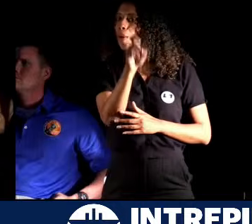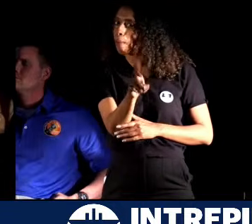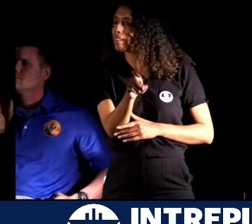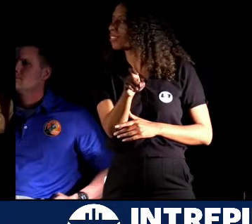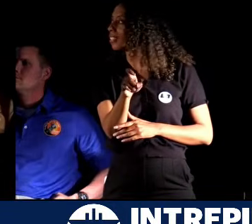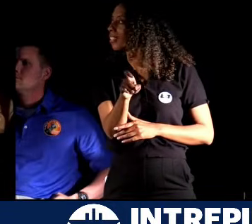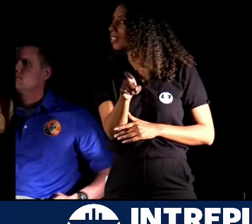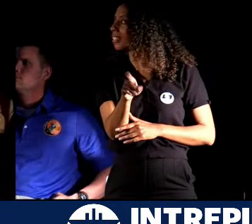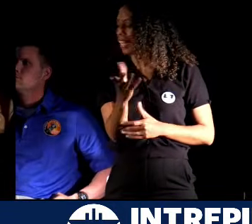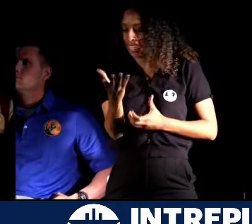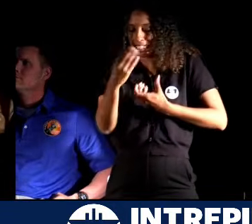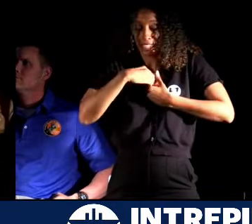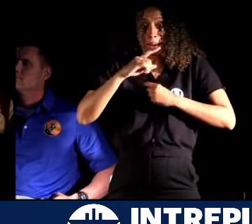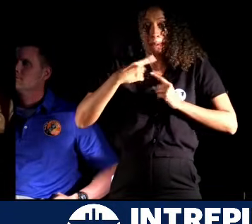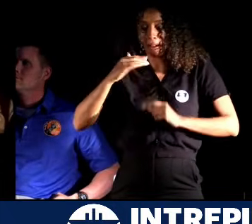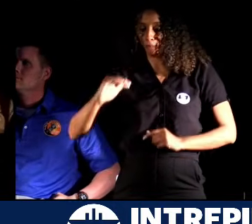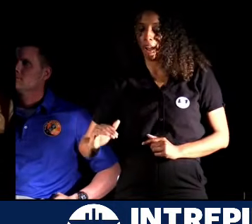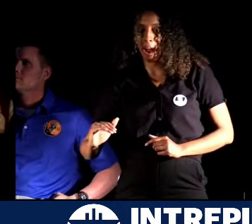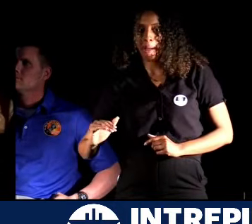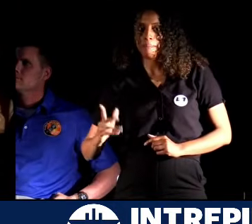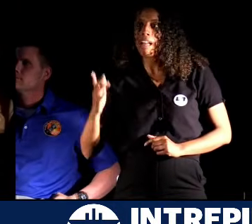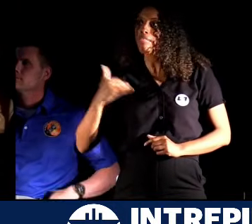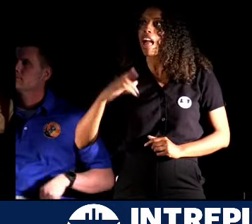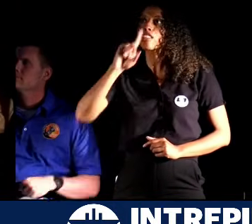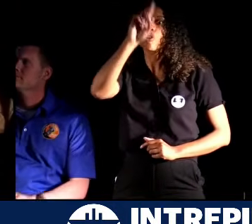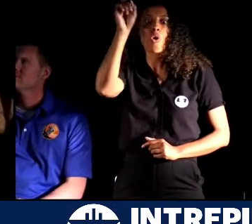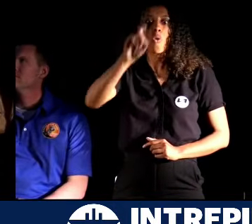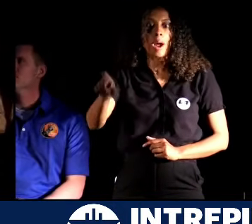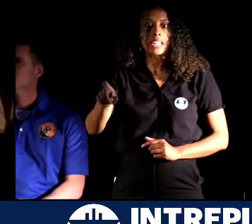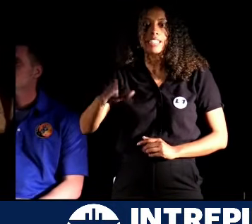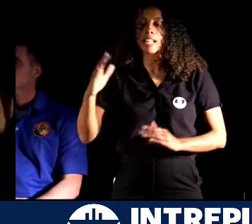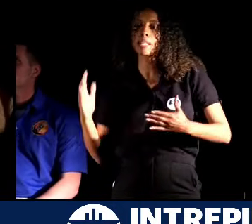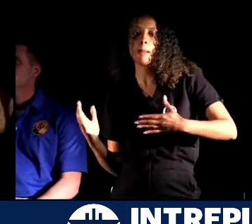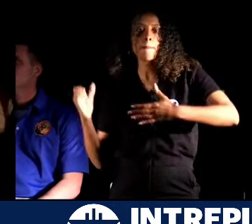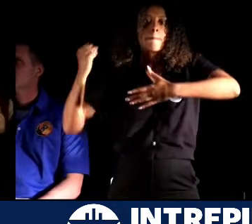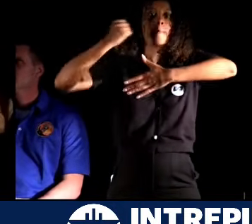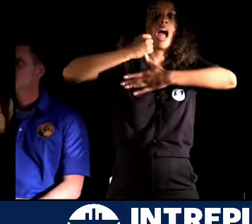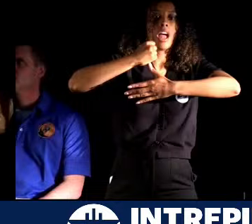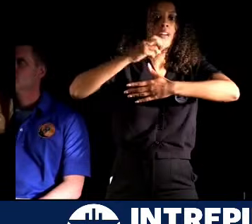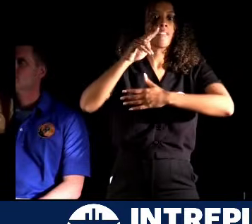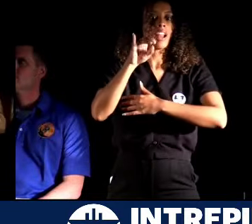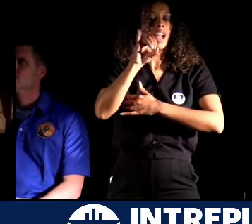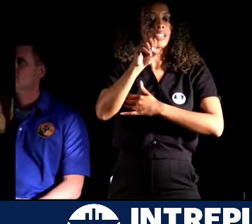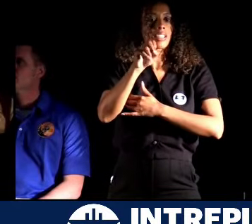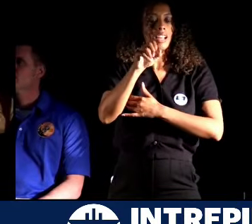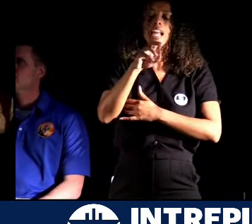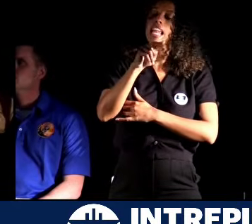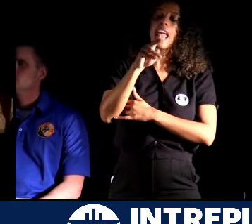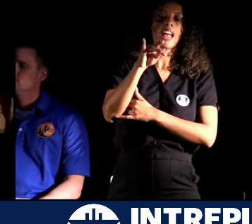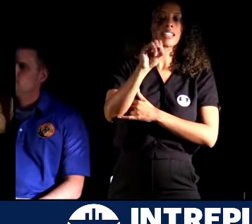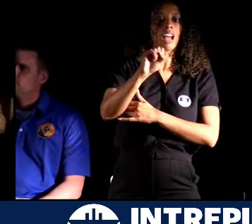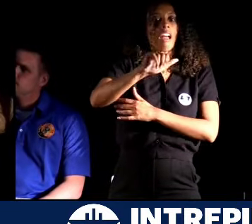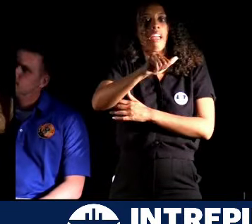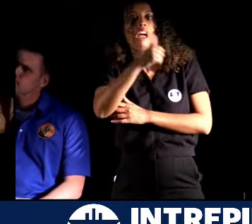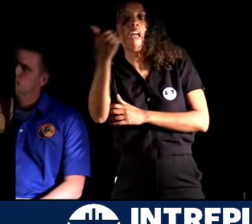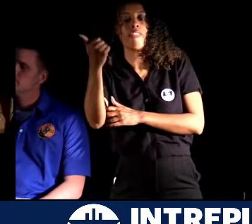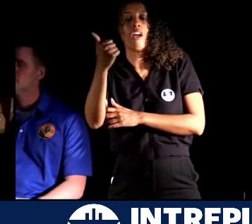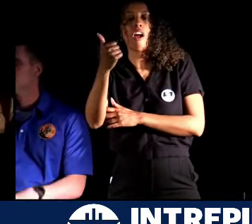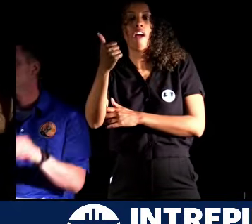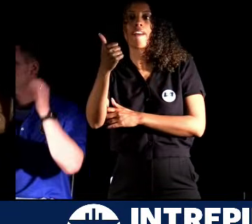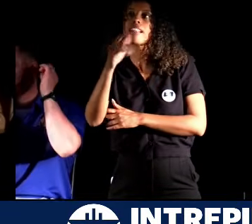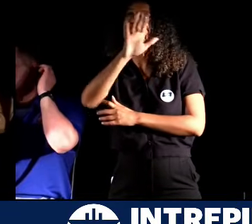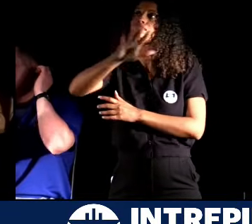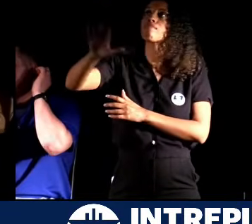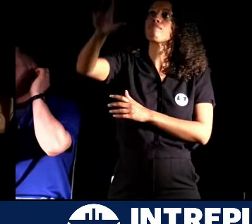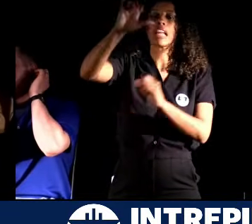child is actually a fundamental question that is at the top priority of NASA and the other space agencies. If you go to the NASA website,